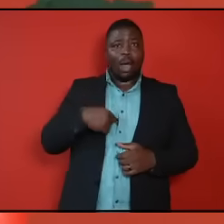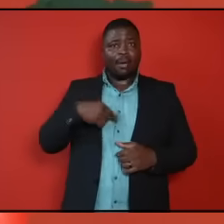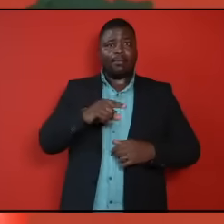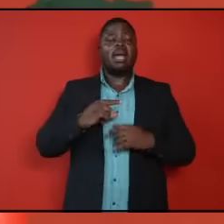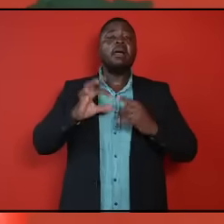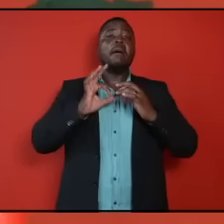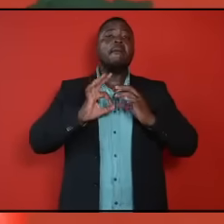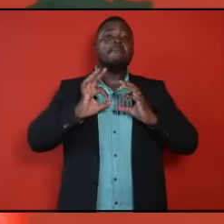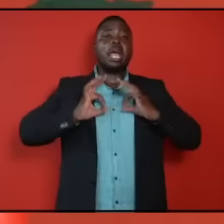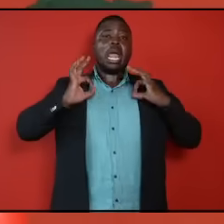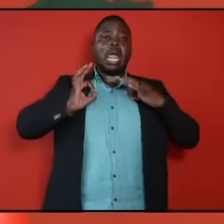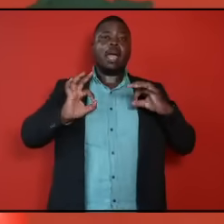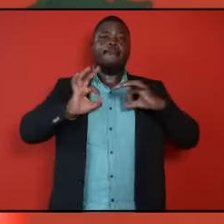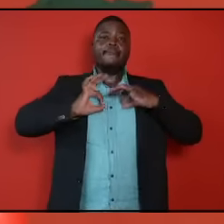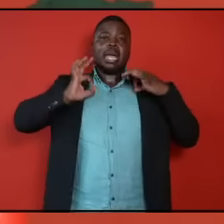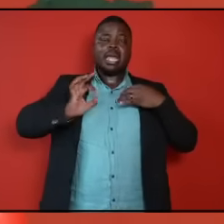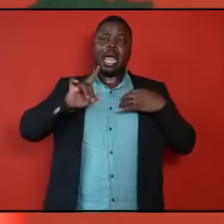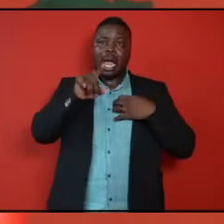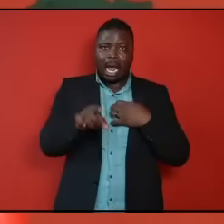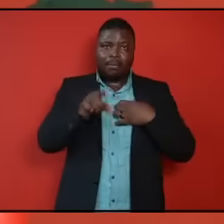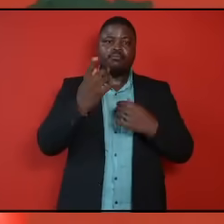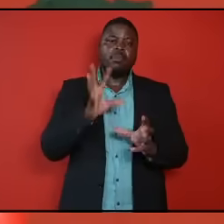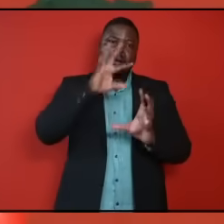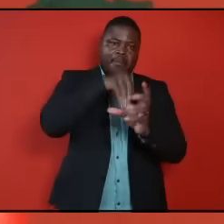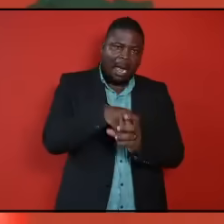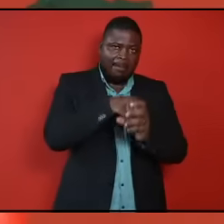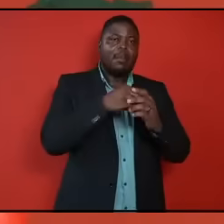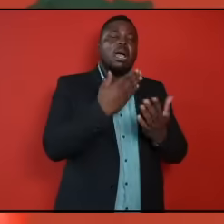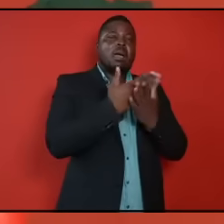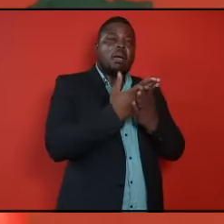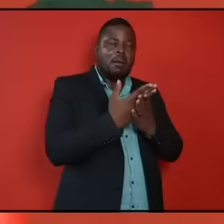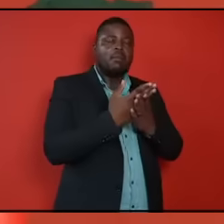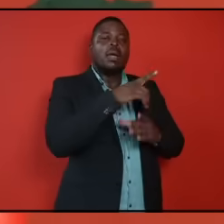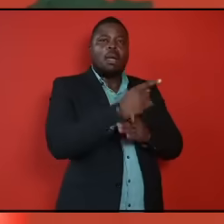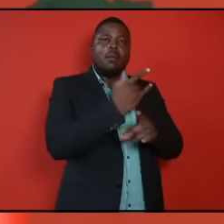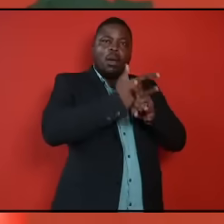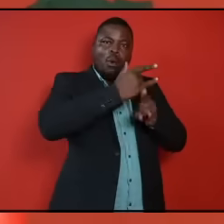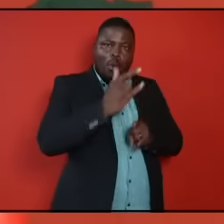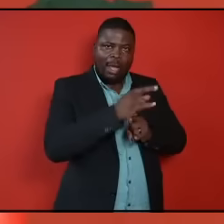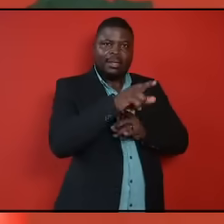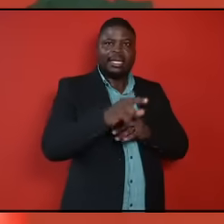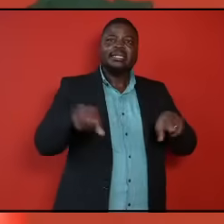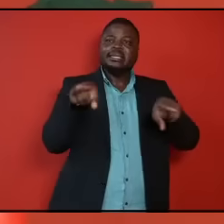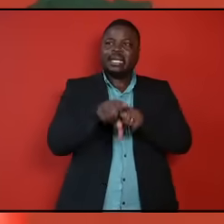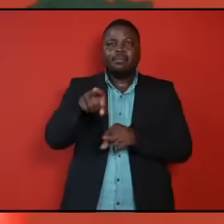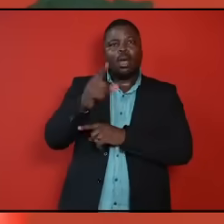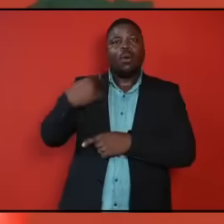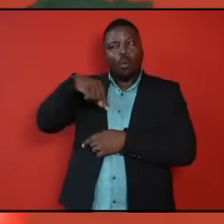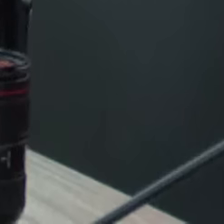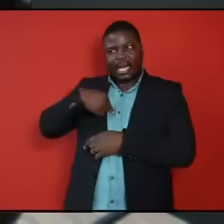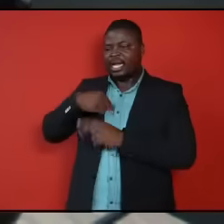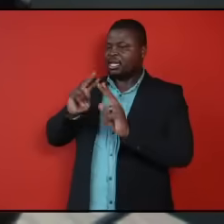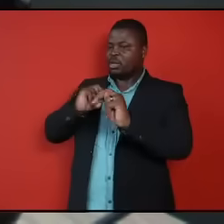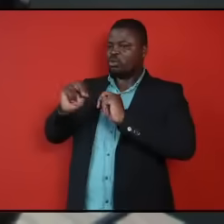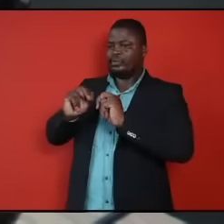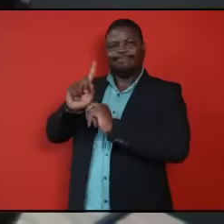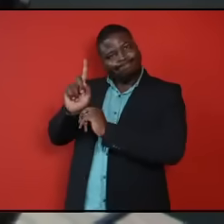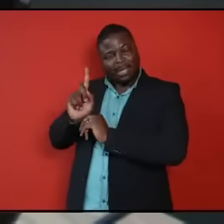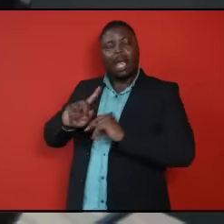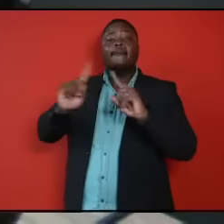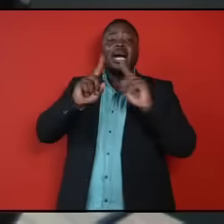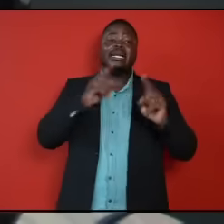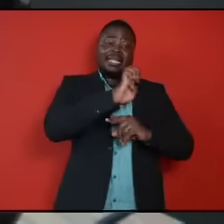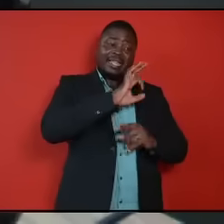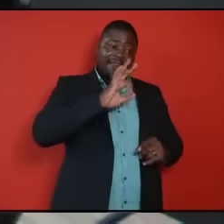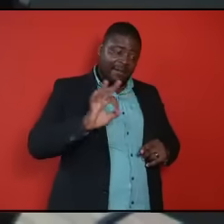the upcoming local government elections and in any post-election negotiations scenario that may arise. This